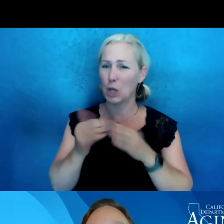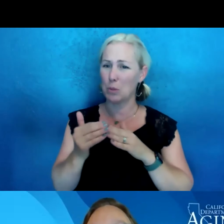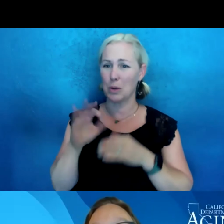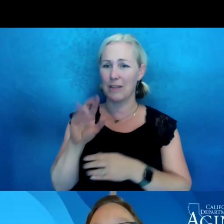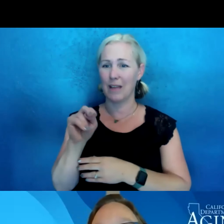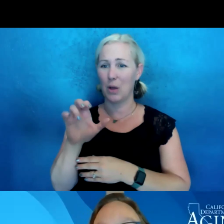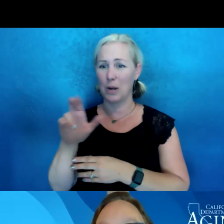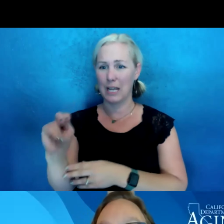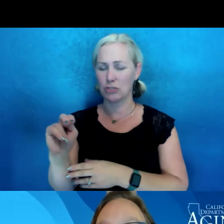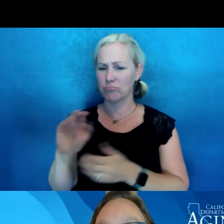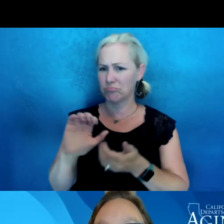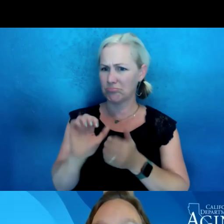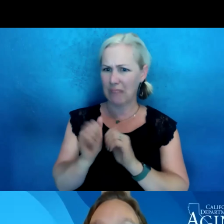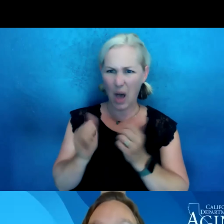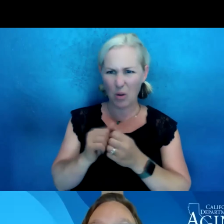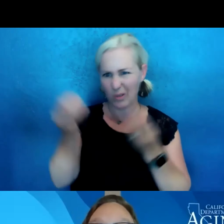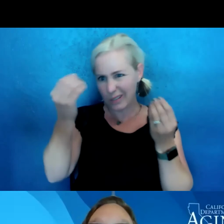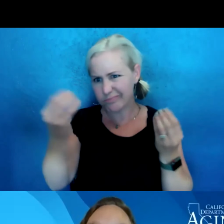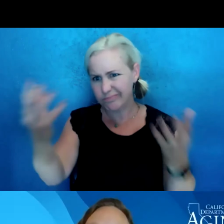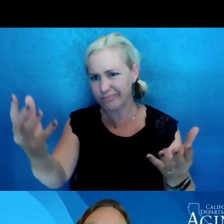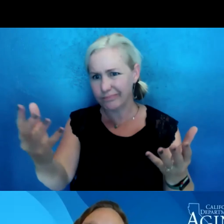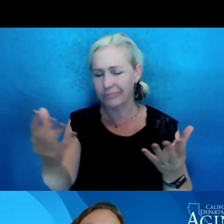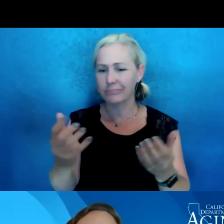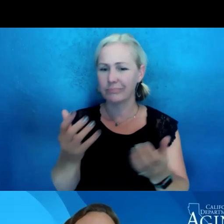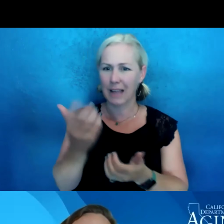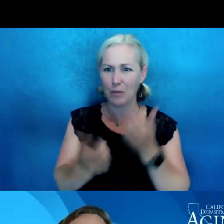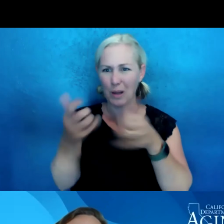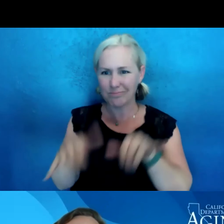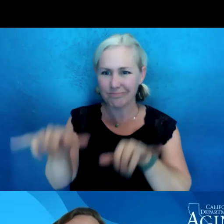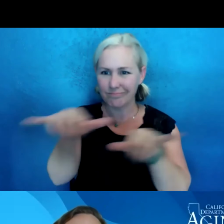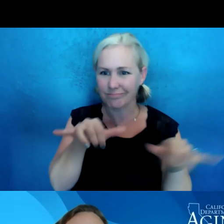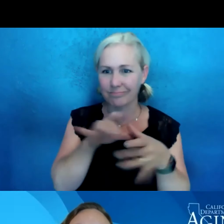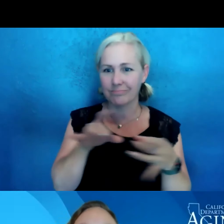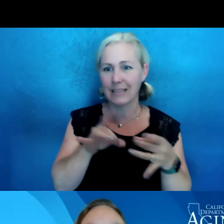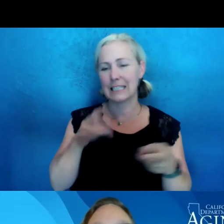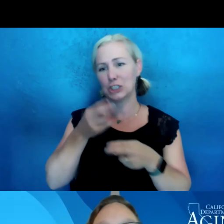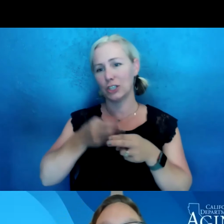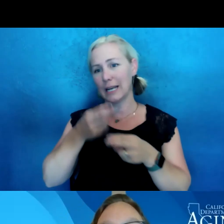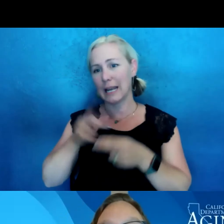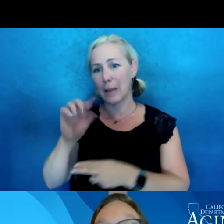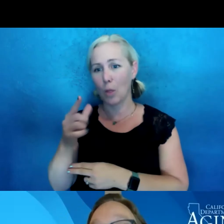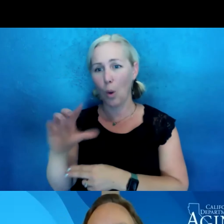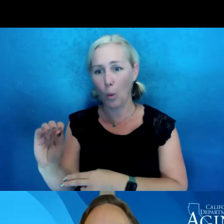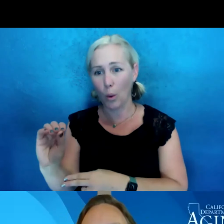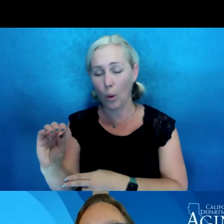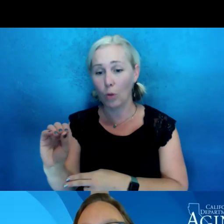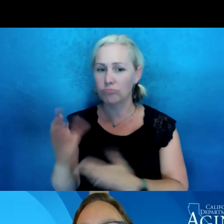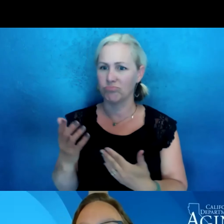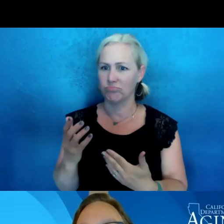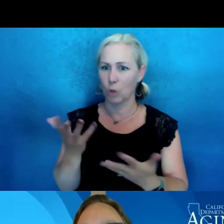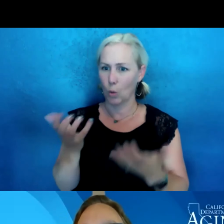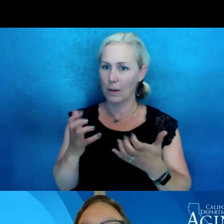how can we tell everybody about our services through a common message, common name, common logo, so that we're easy to